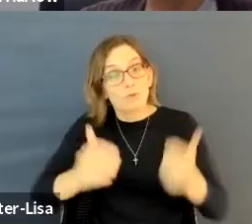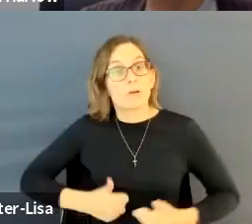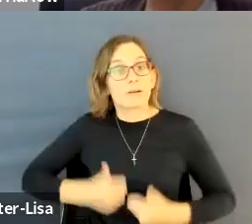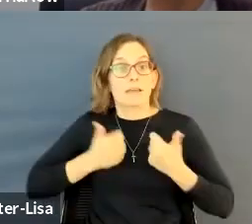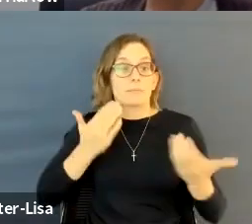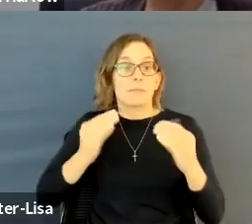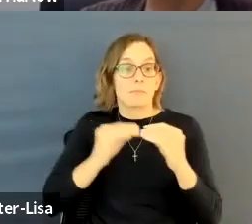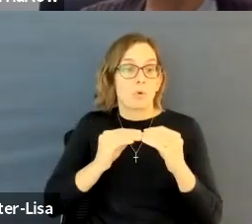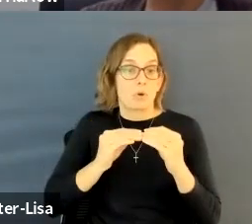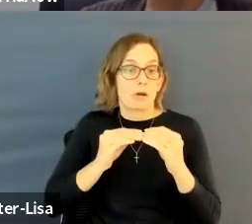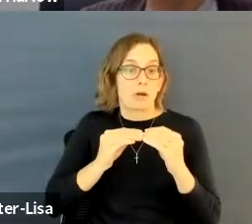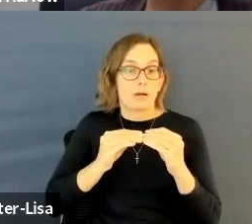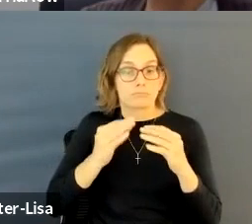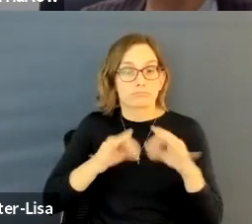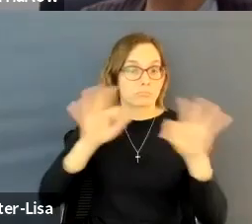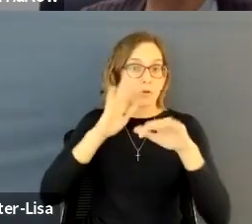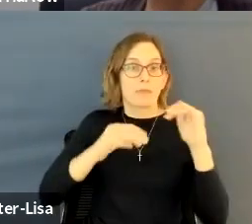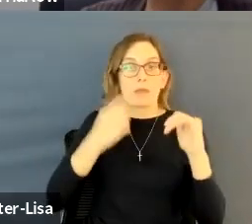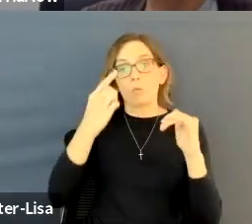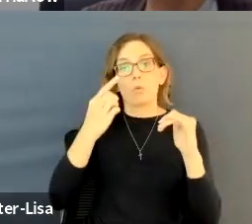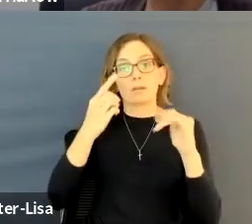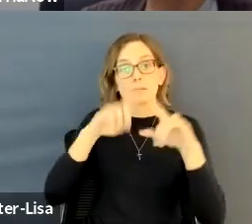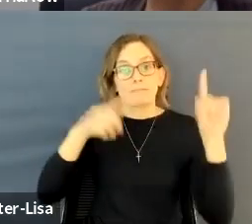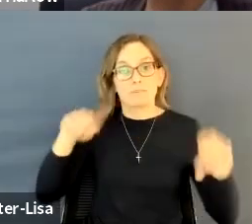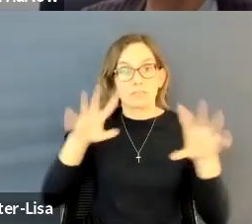one diversity conference that the student was able to go to?